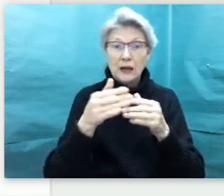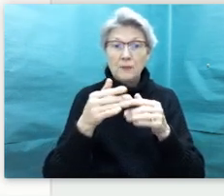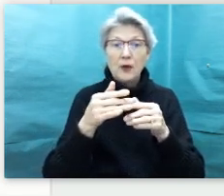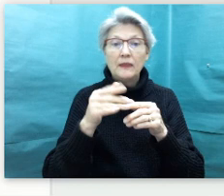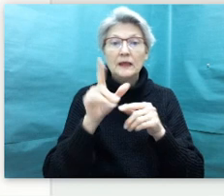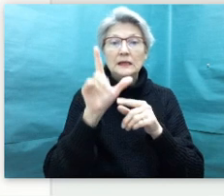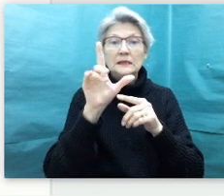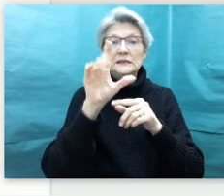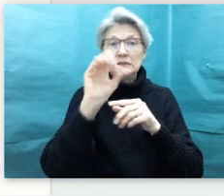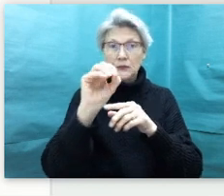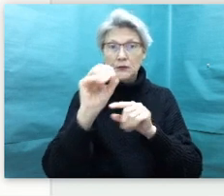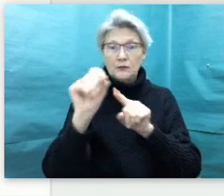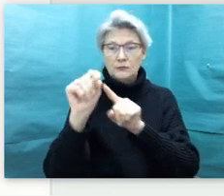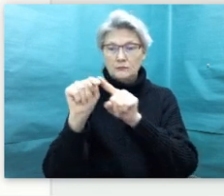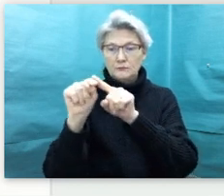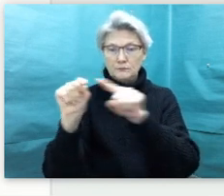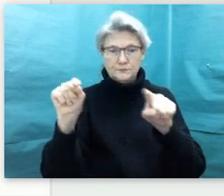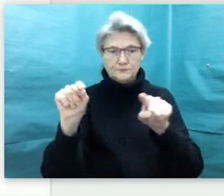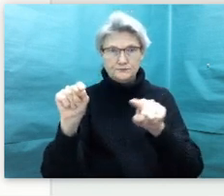CE.